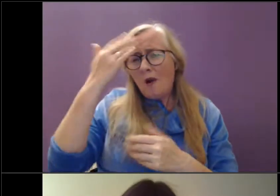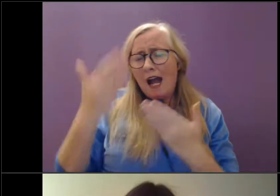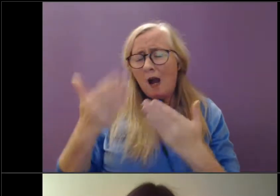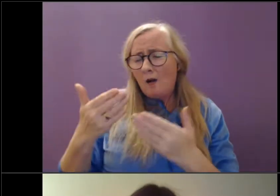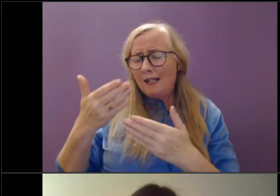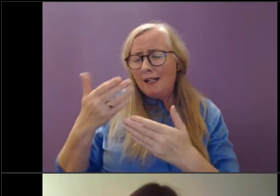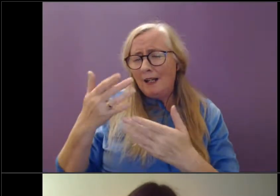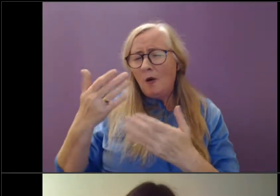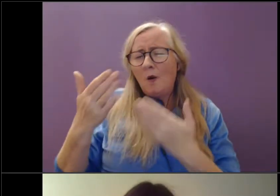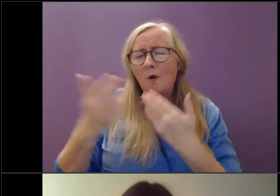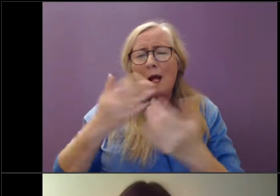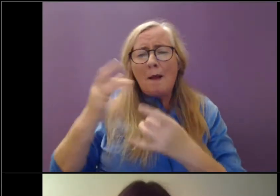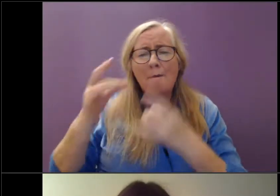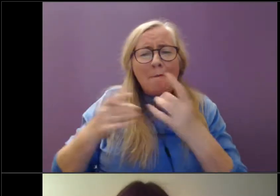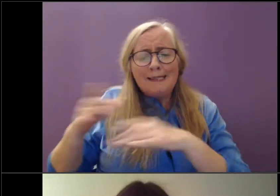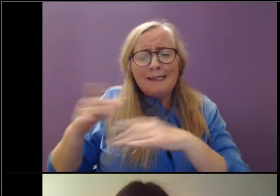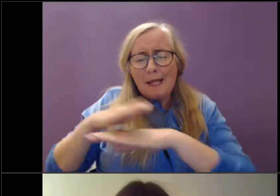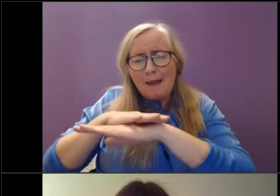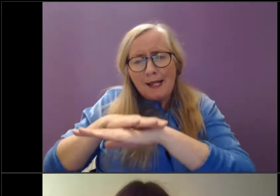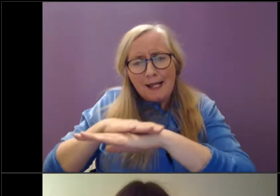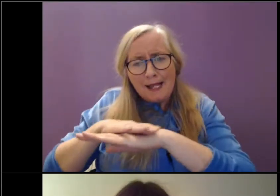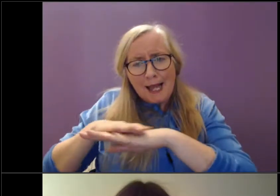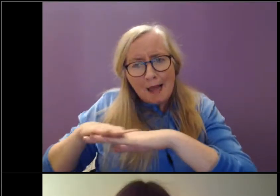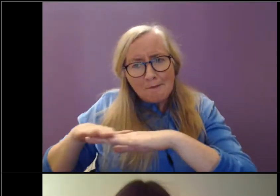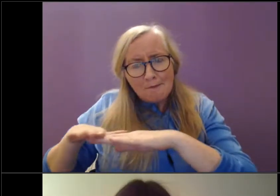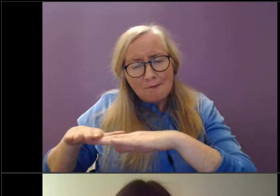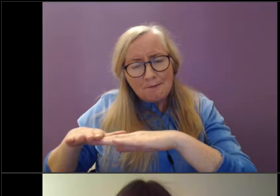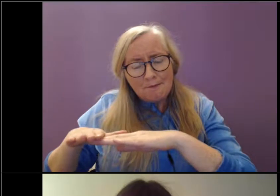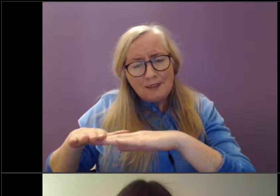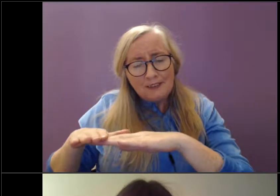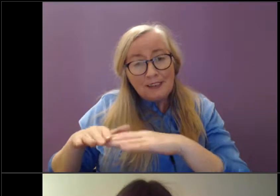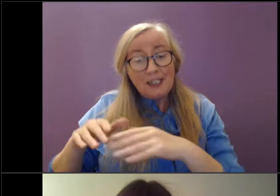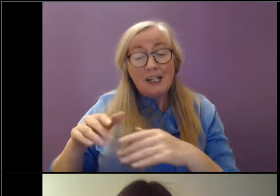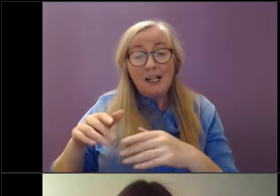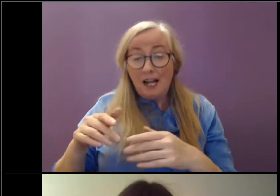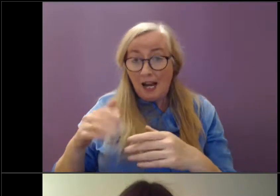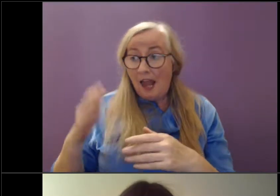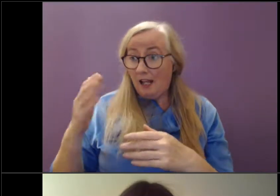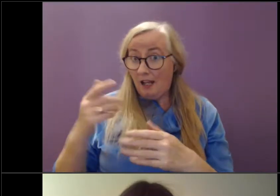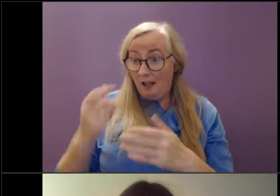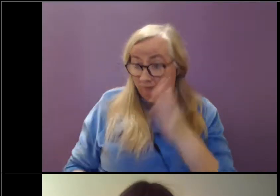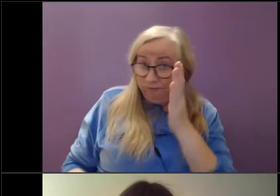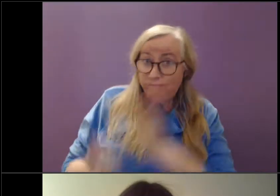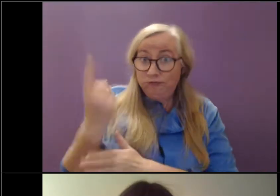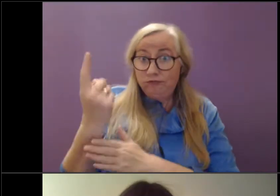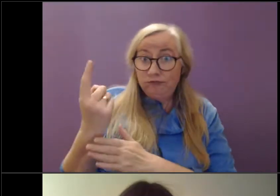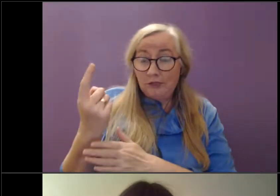this intense emotion in the moment initially,